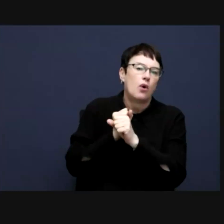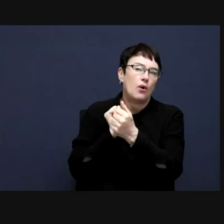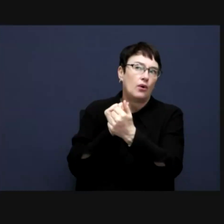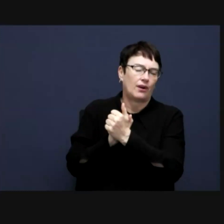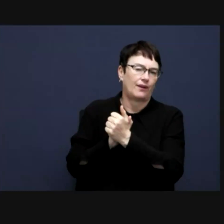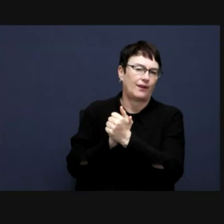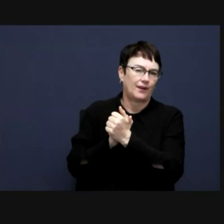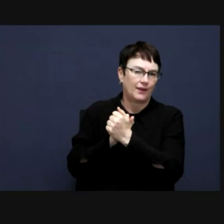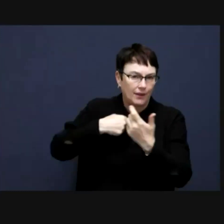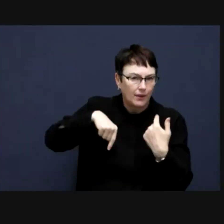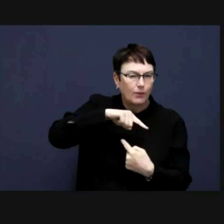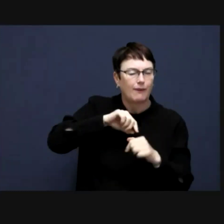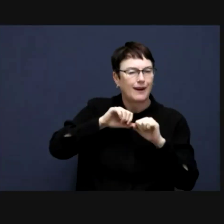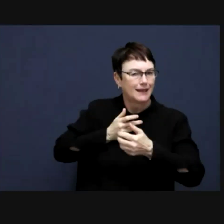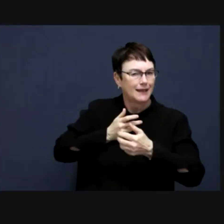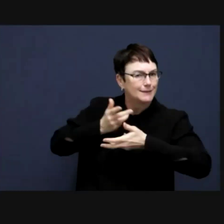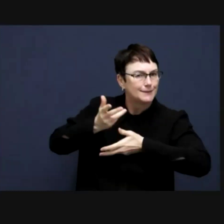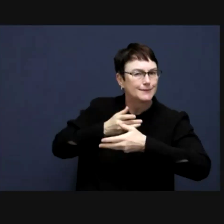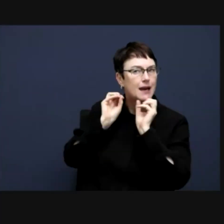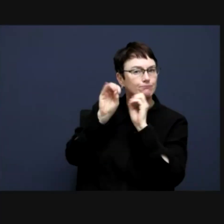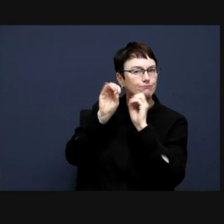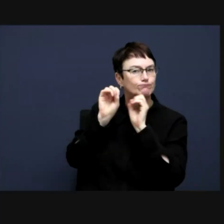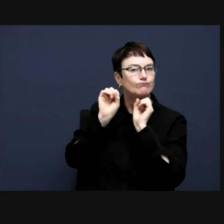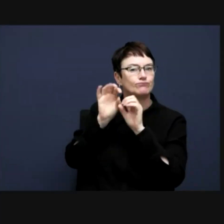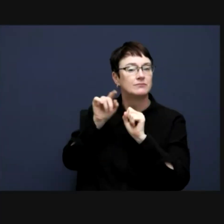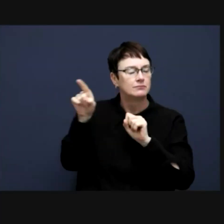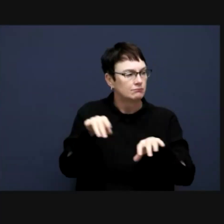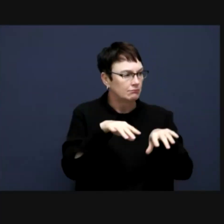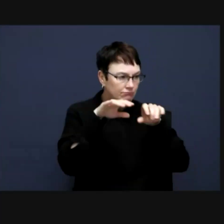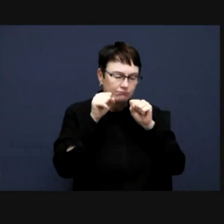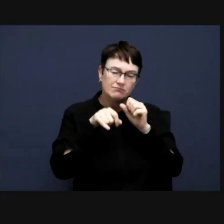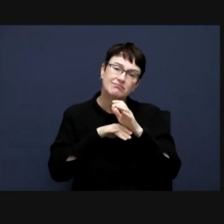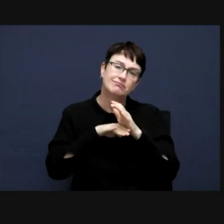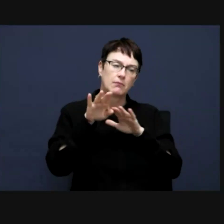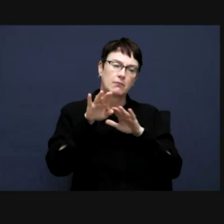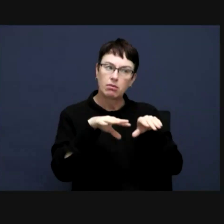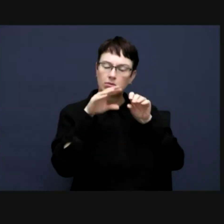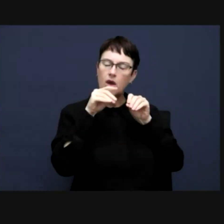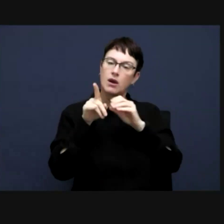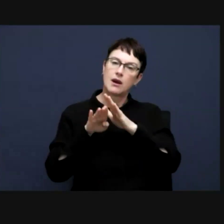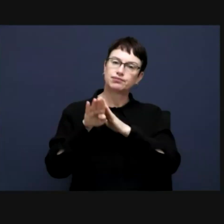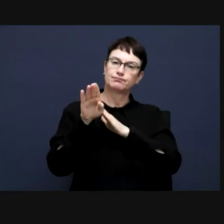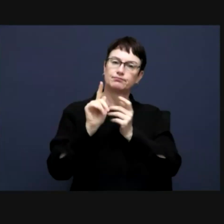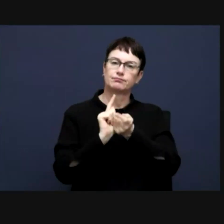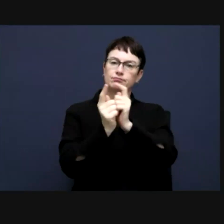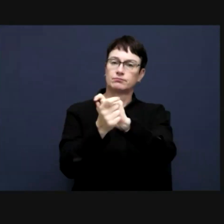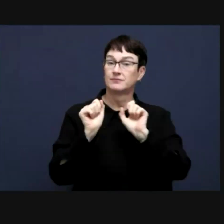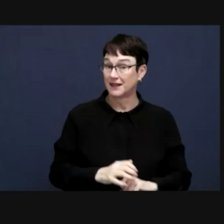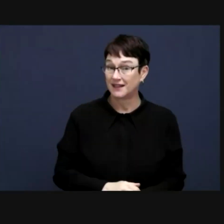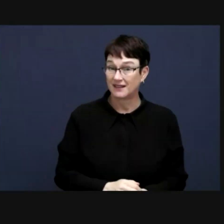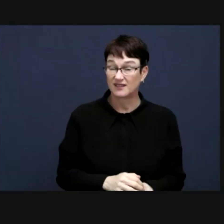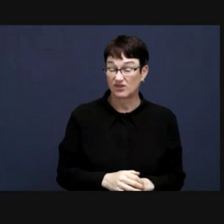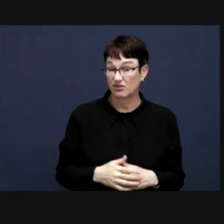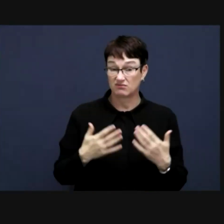something practical that the industry and the public sector can actually pick up and address. So I believe this event is a